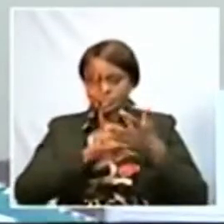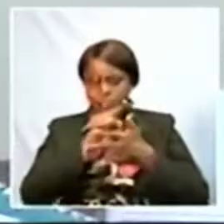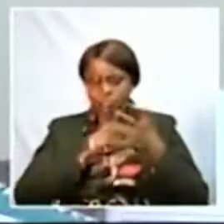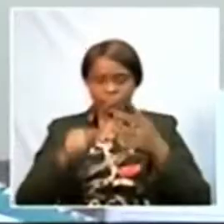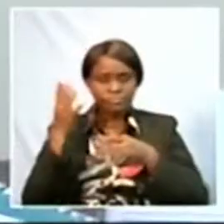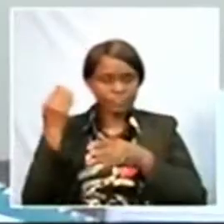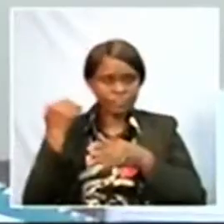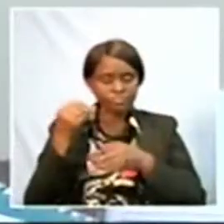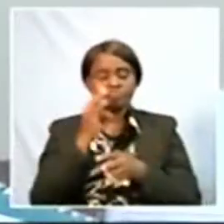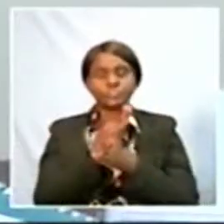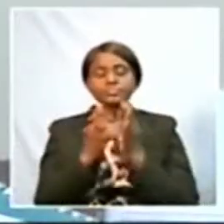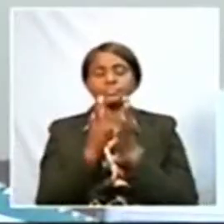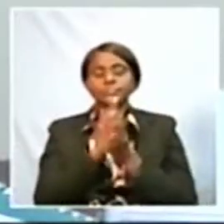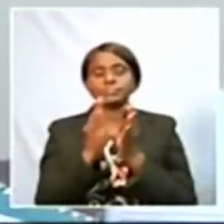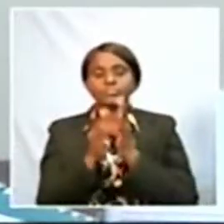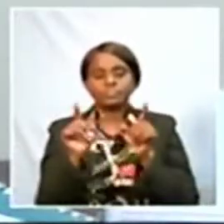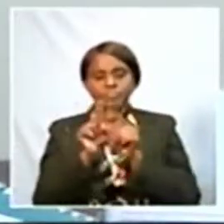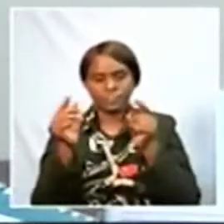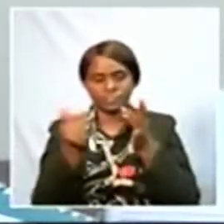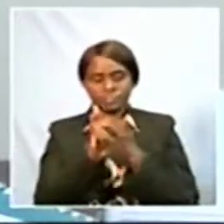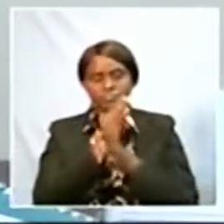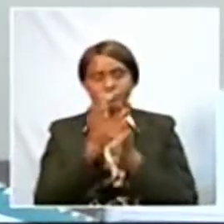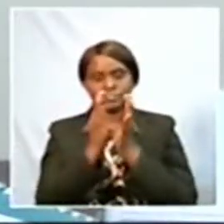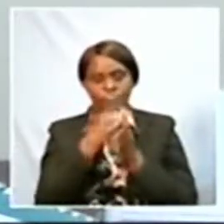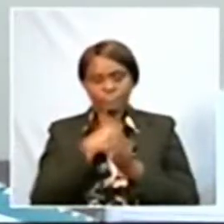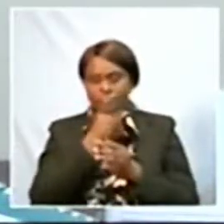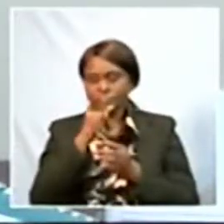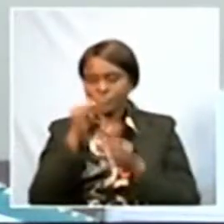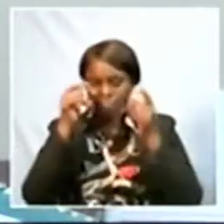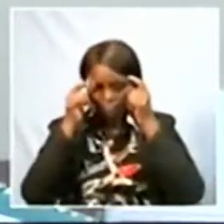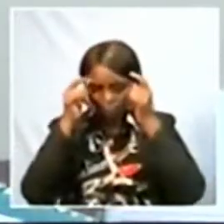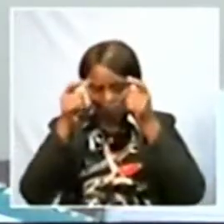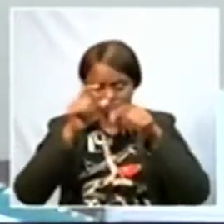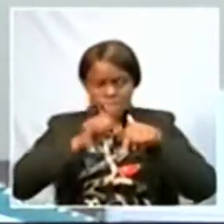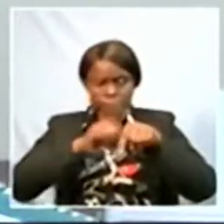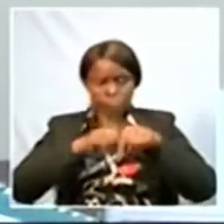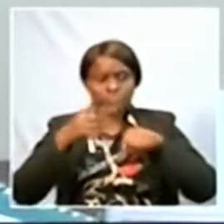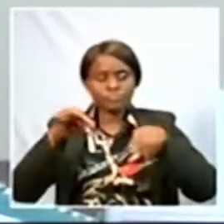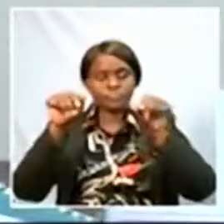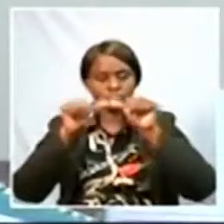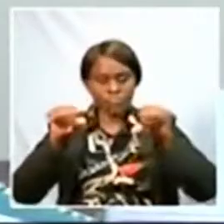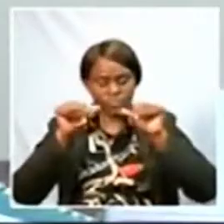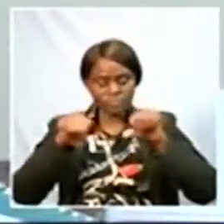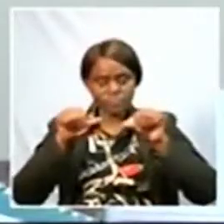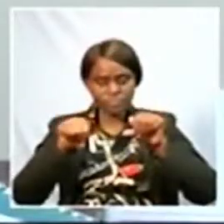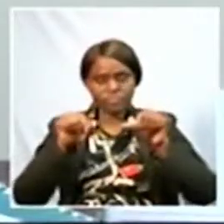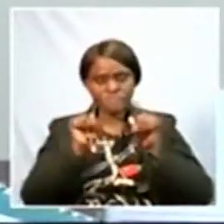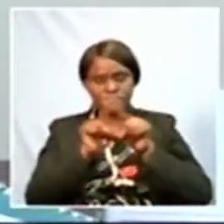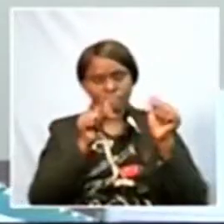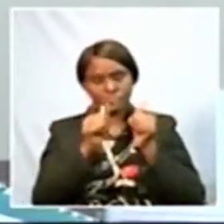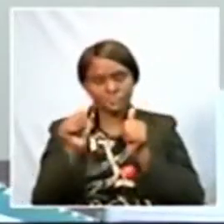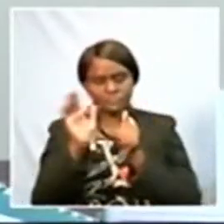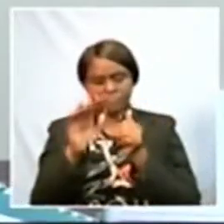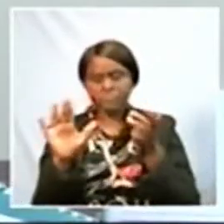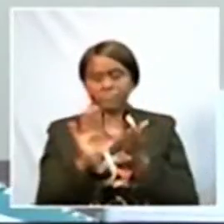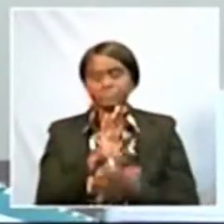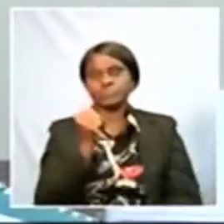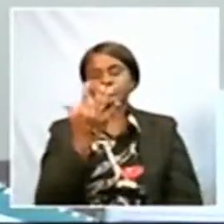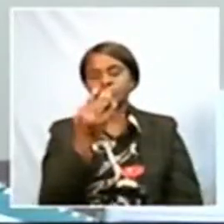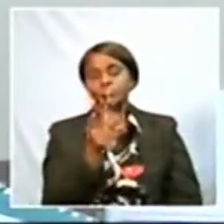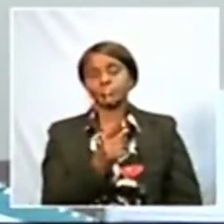earlier contractor. A new contractor had not yet been awarded at the time of audit. Action taken on page